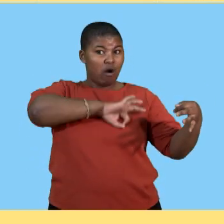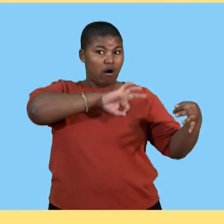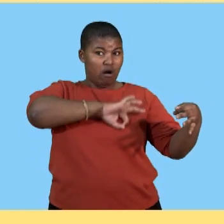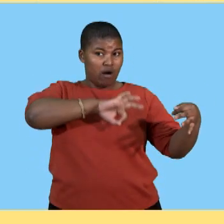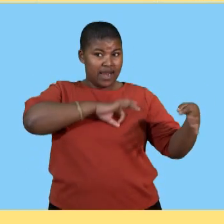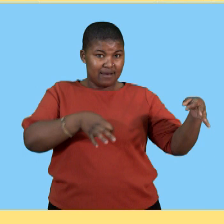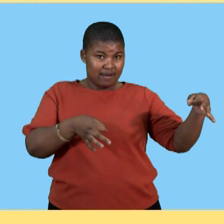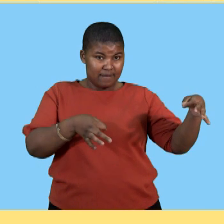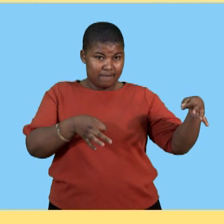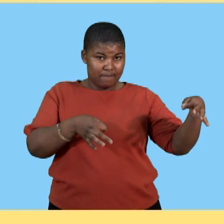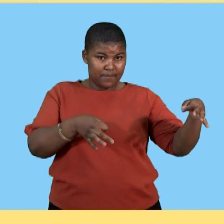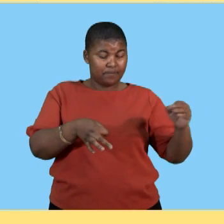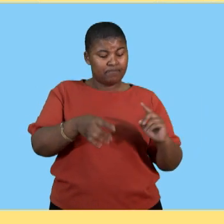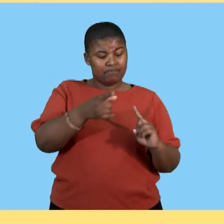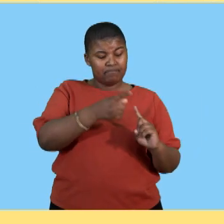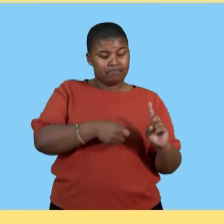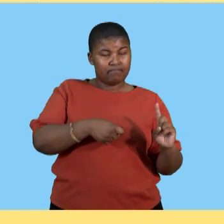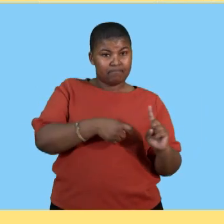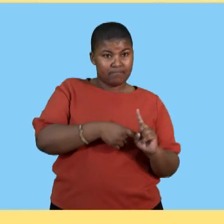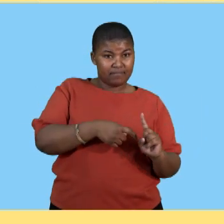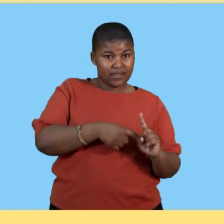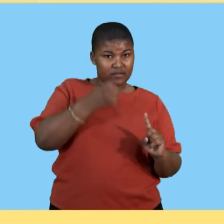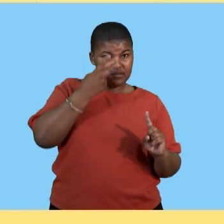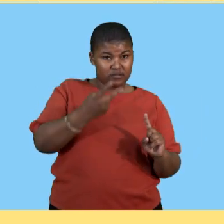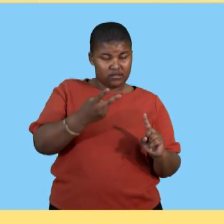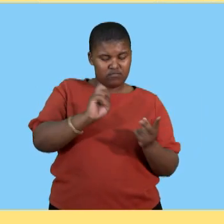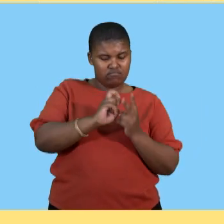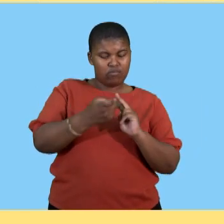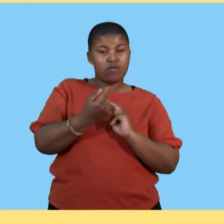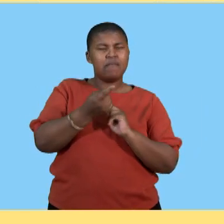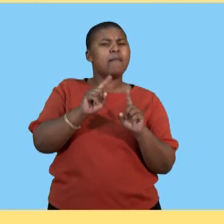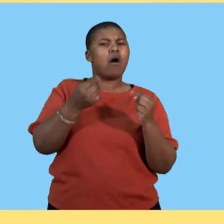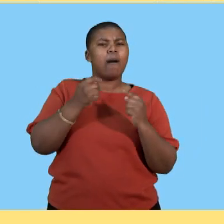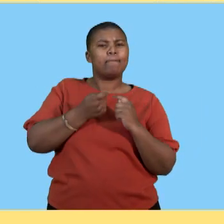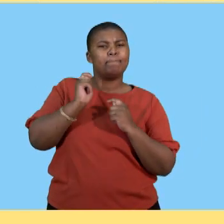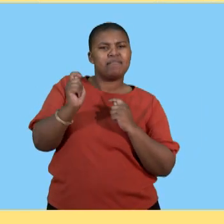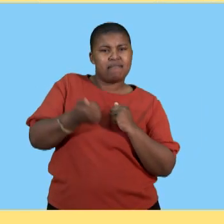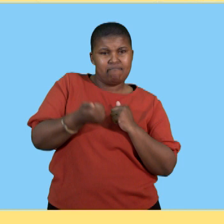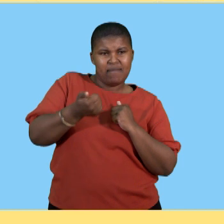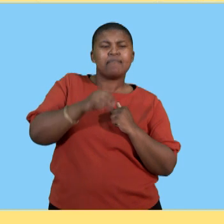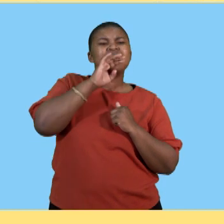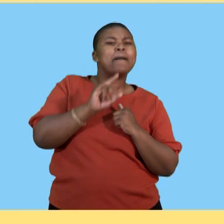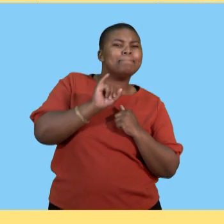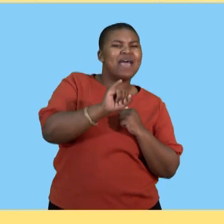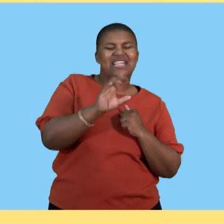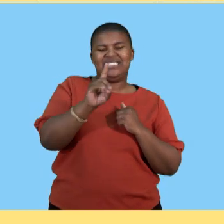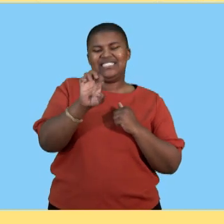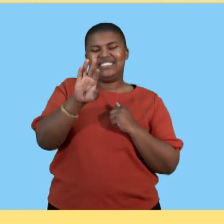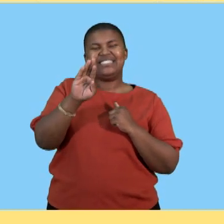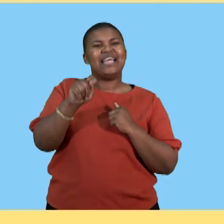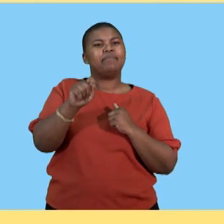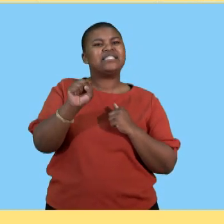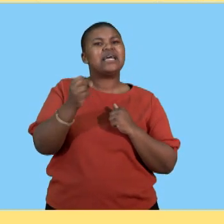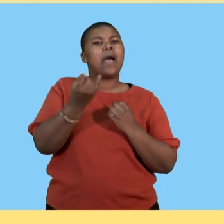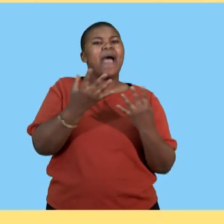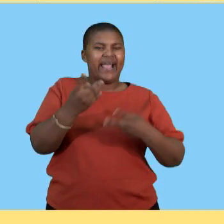bad debt becomes an expense. It is an expense. All right? So we come in, we say